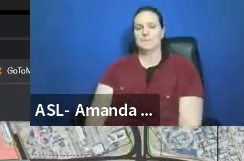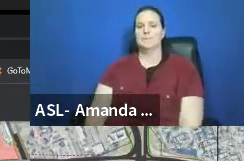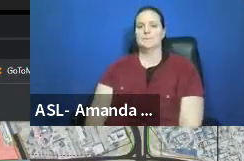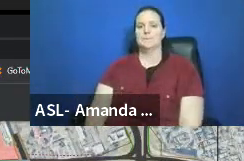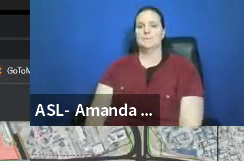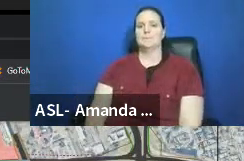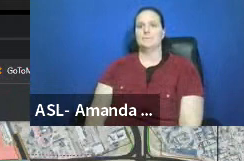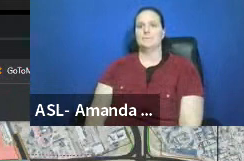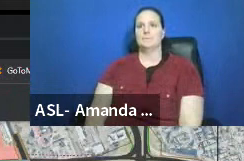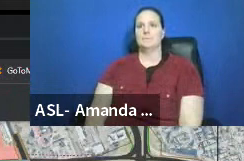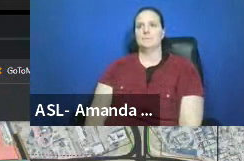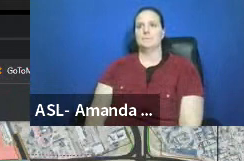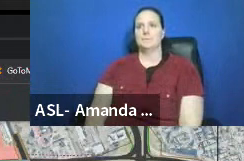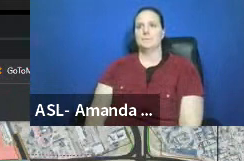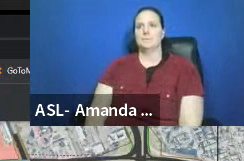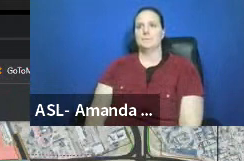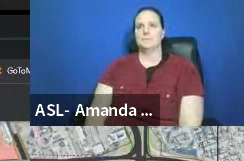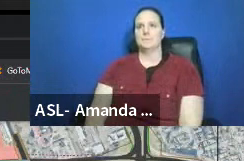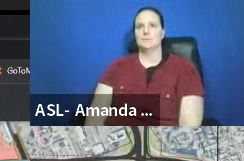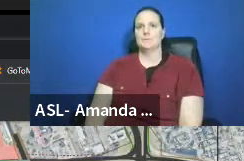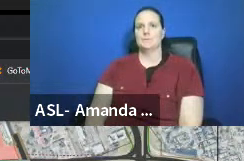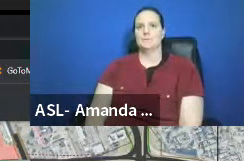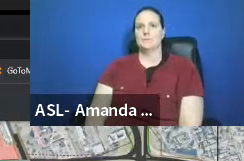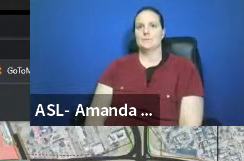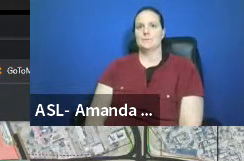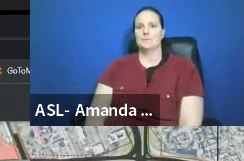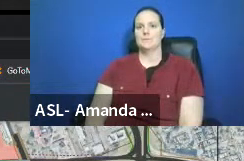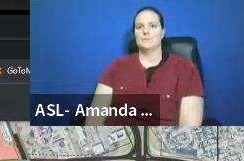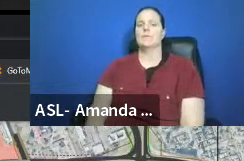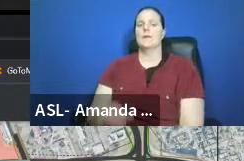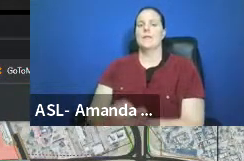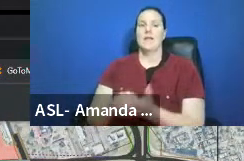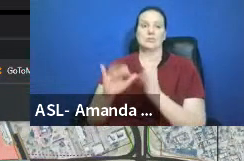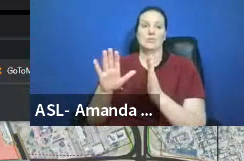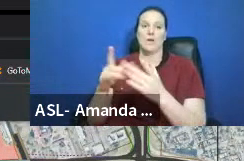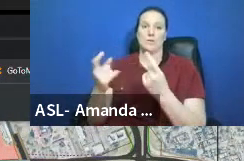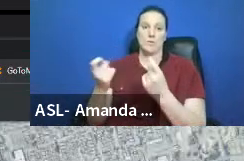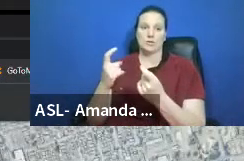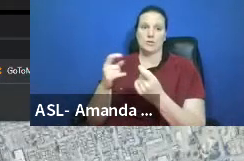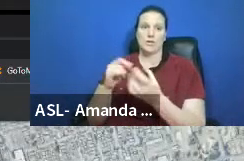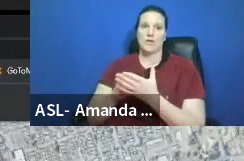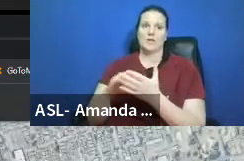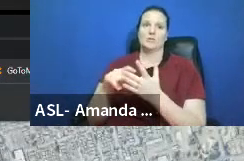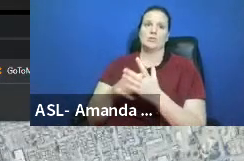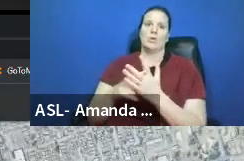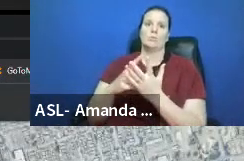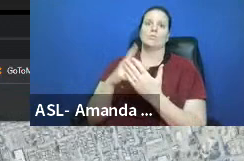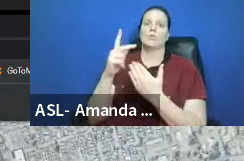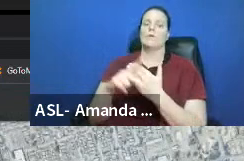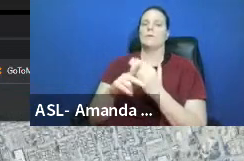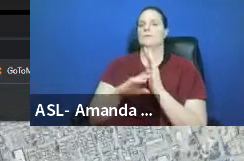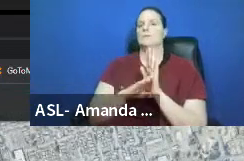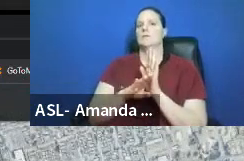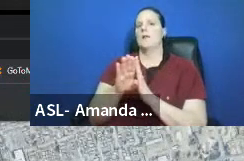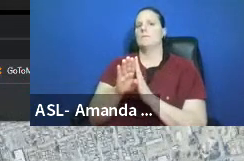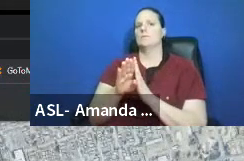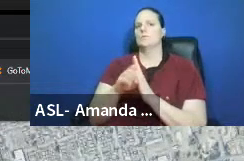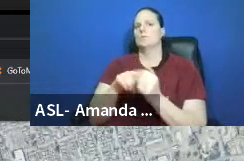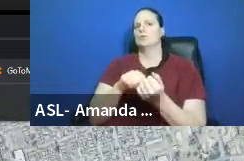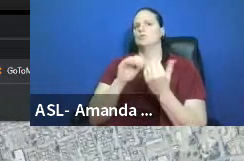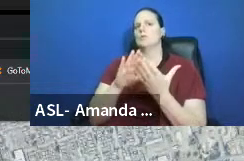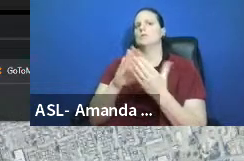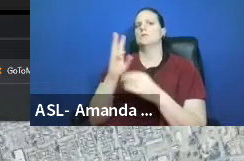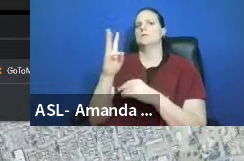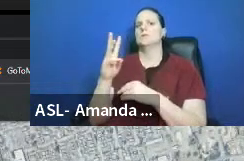Yeah, great question. To start, the program is developed again to address the 6